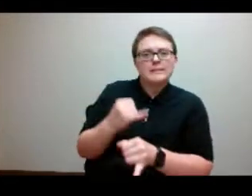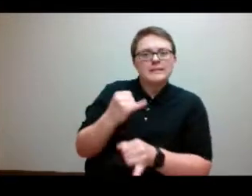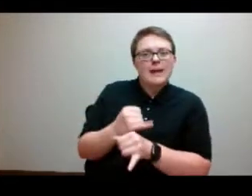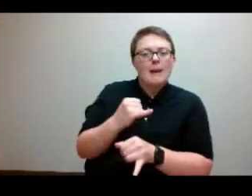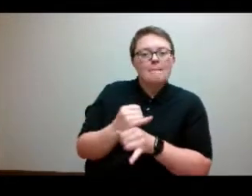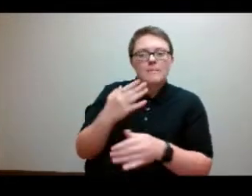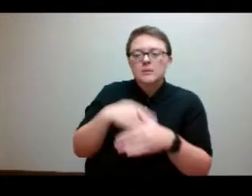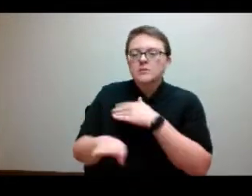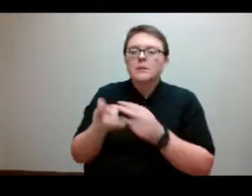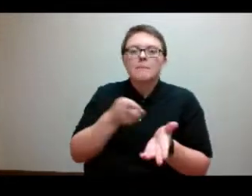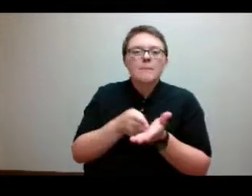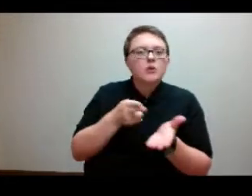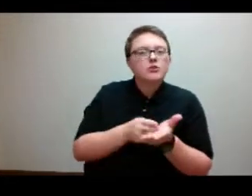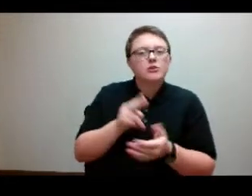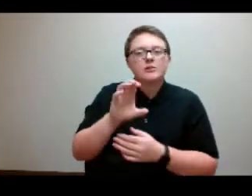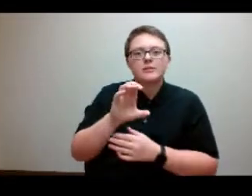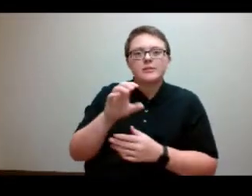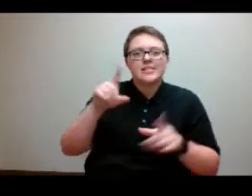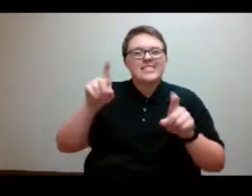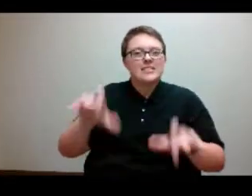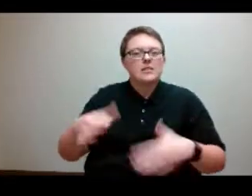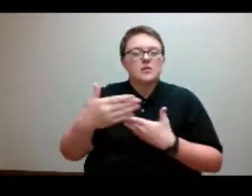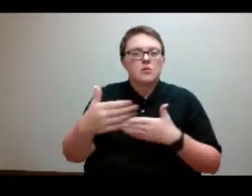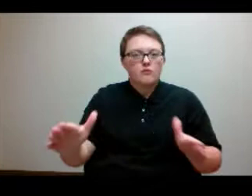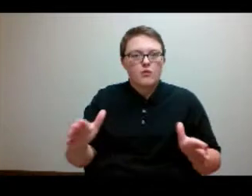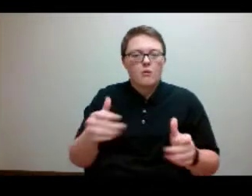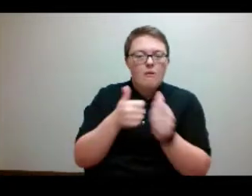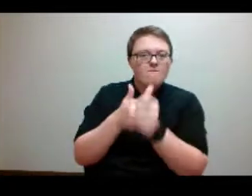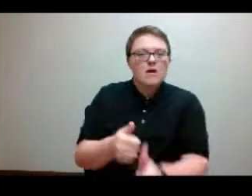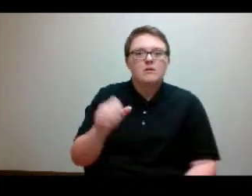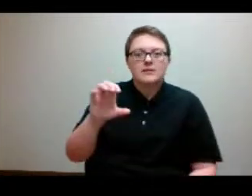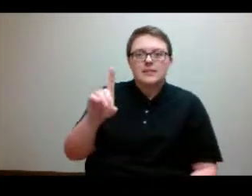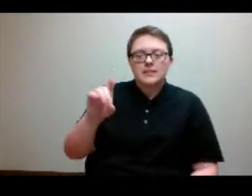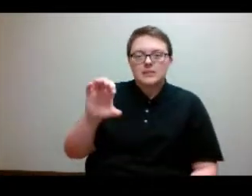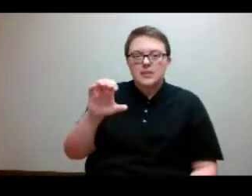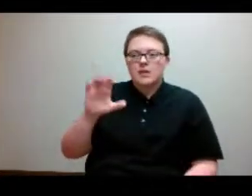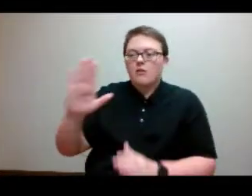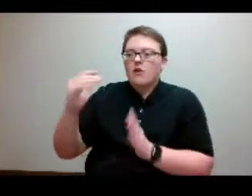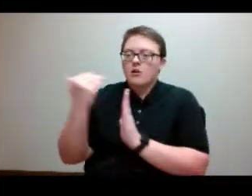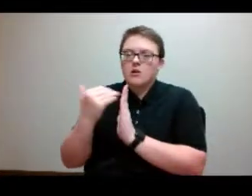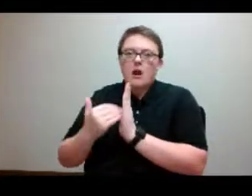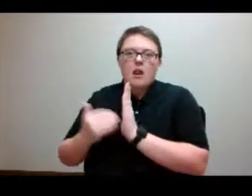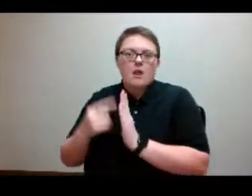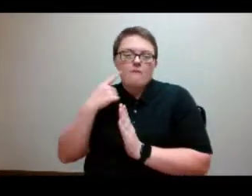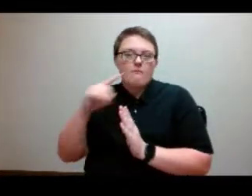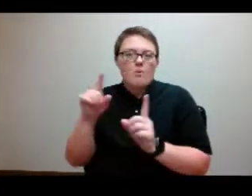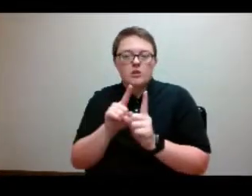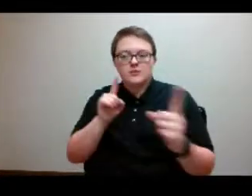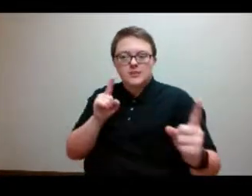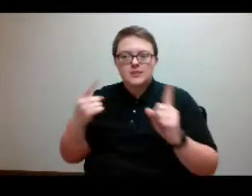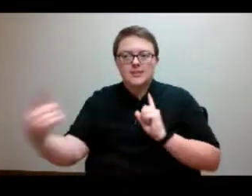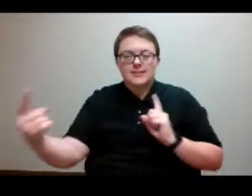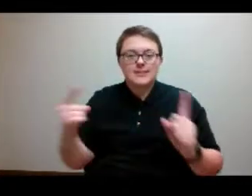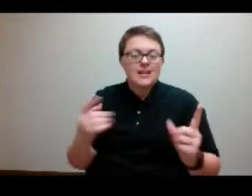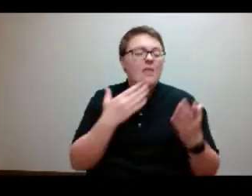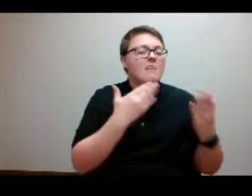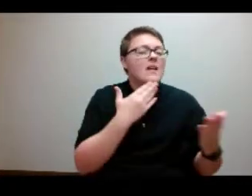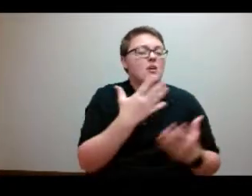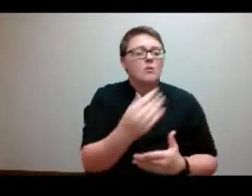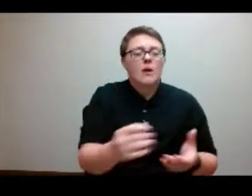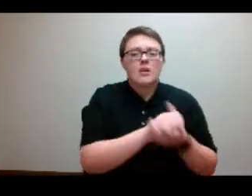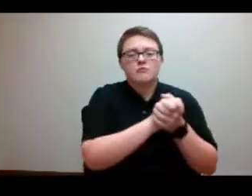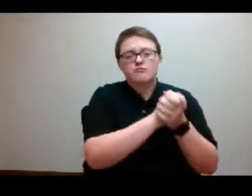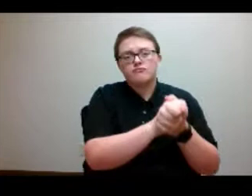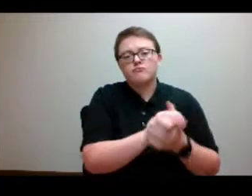and social distancing guidelines and gathered materials to deliver to our summer camp partners. Thank you and congratulations, Wayman.